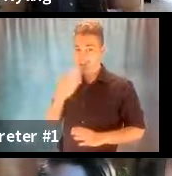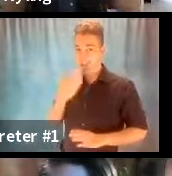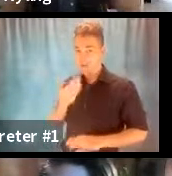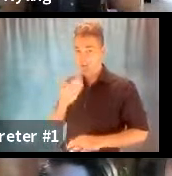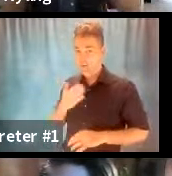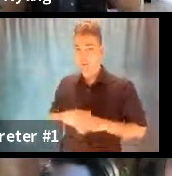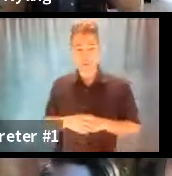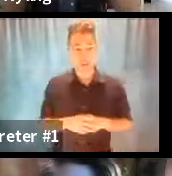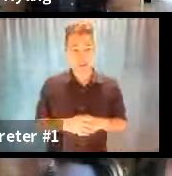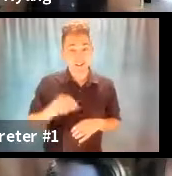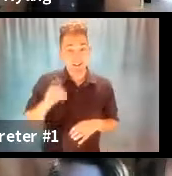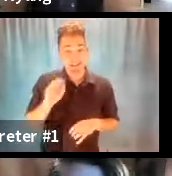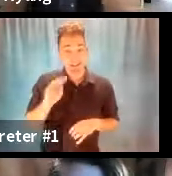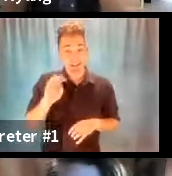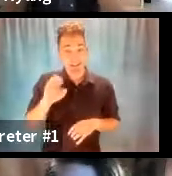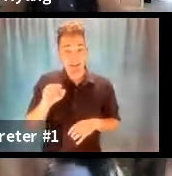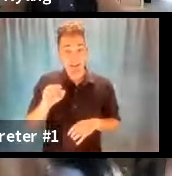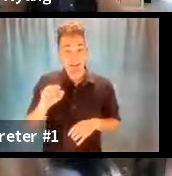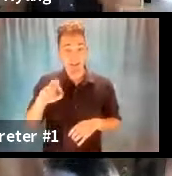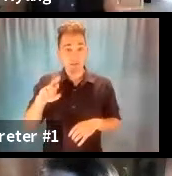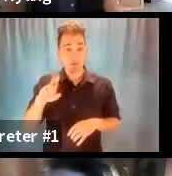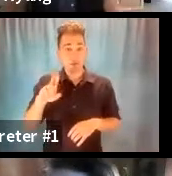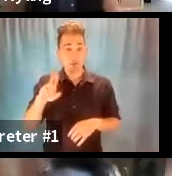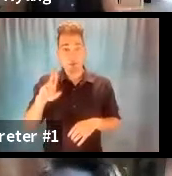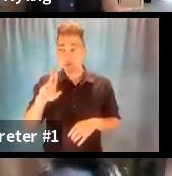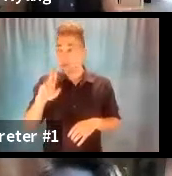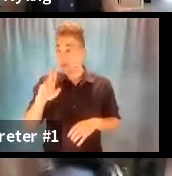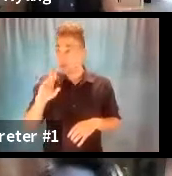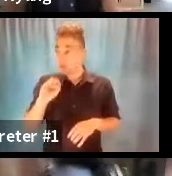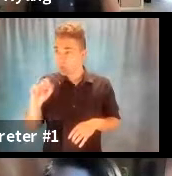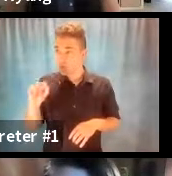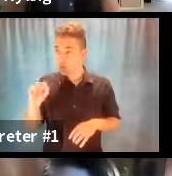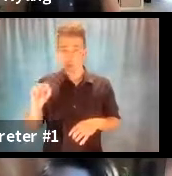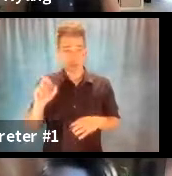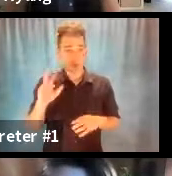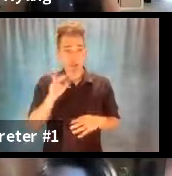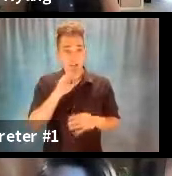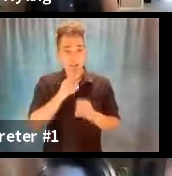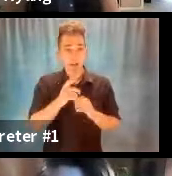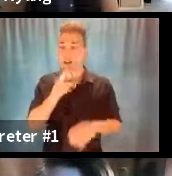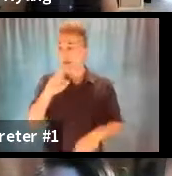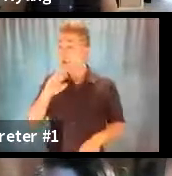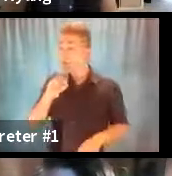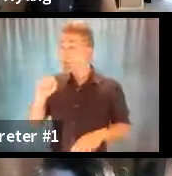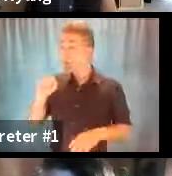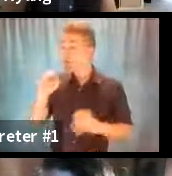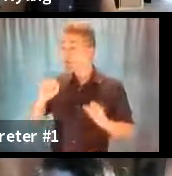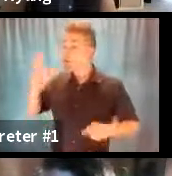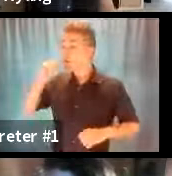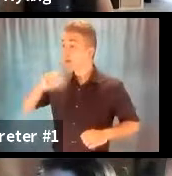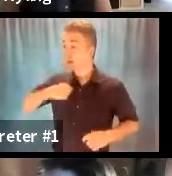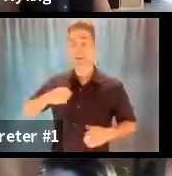James Ross, James Roos, be with us? It rhymes with goose. Can you hear me? Yes.